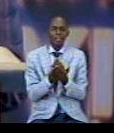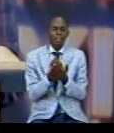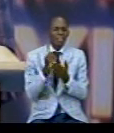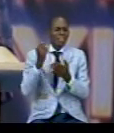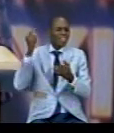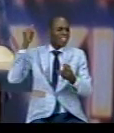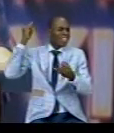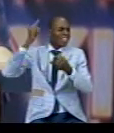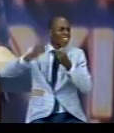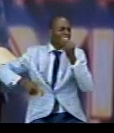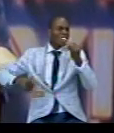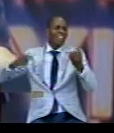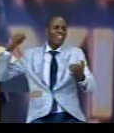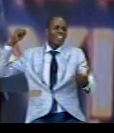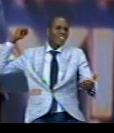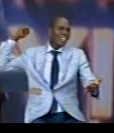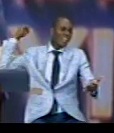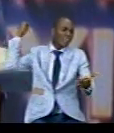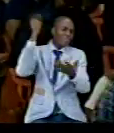Amen. It is